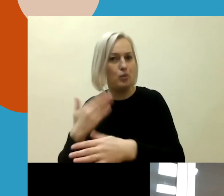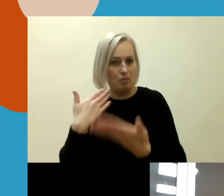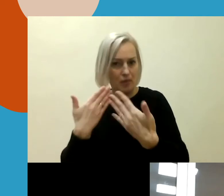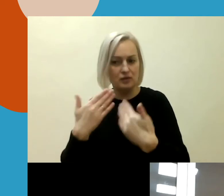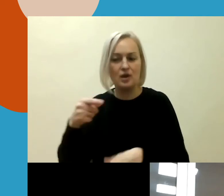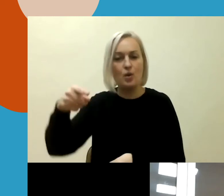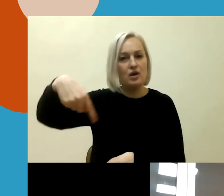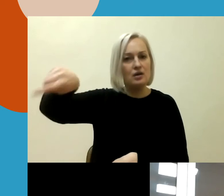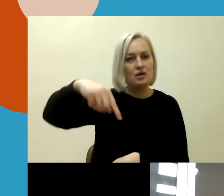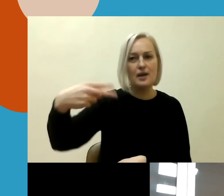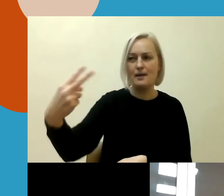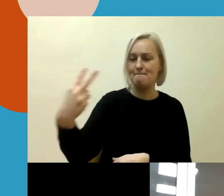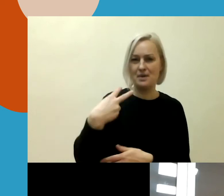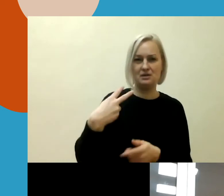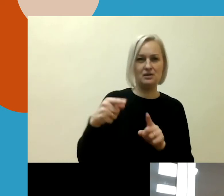Lithuania.